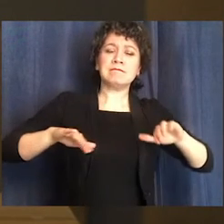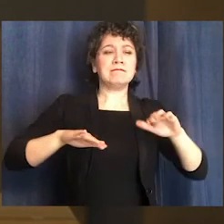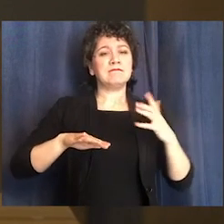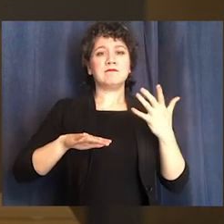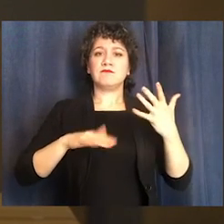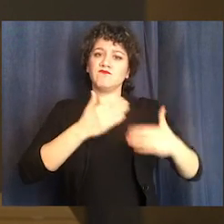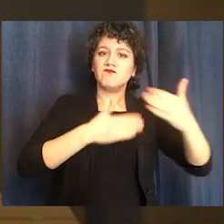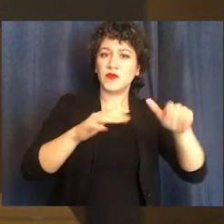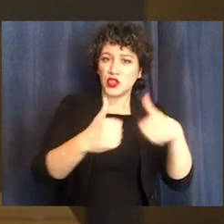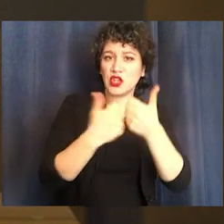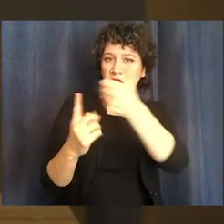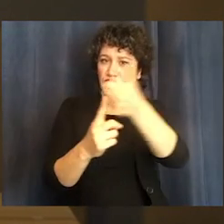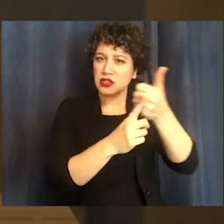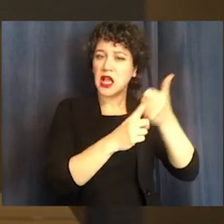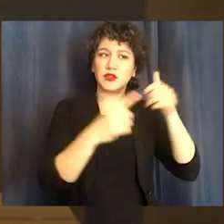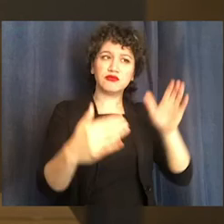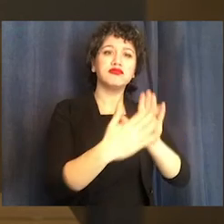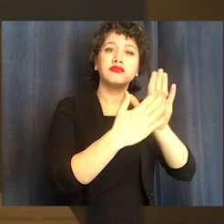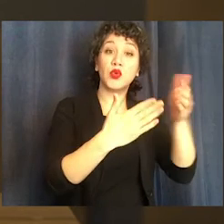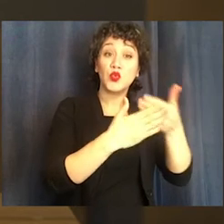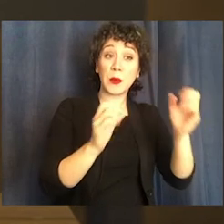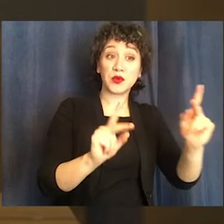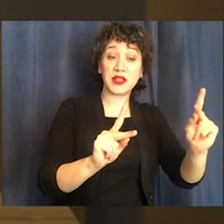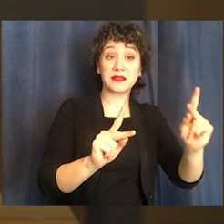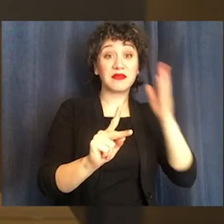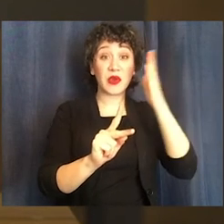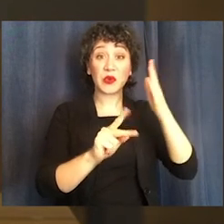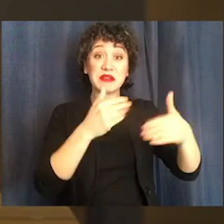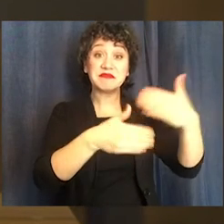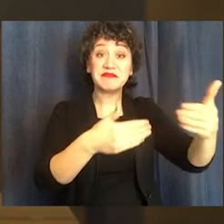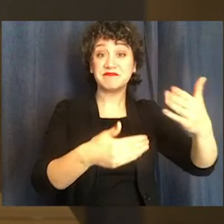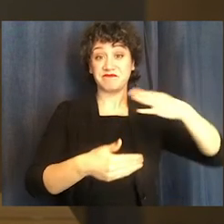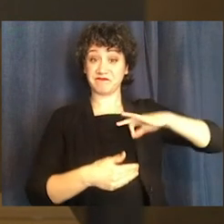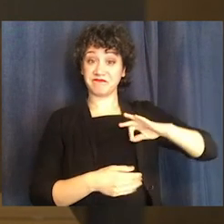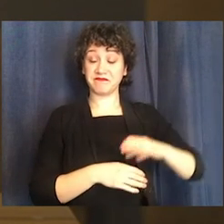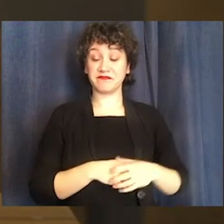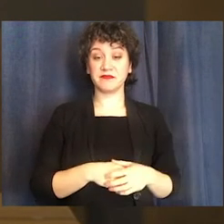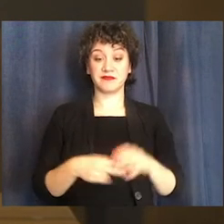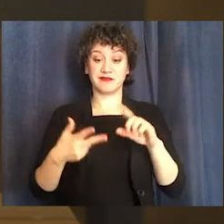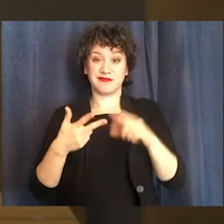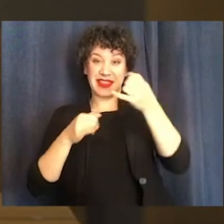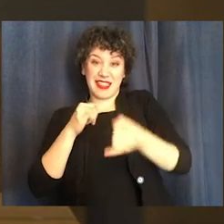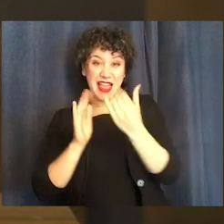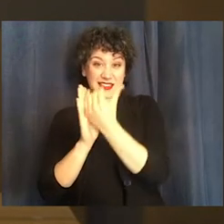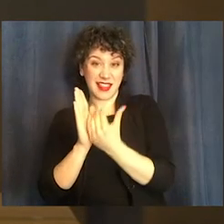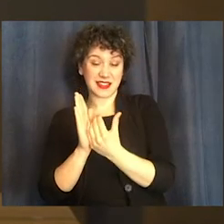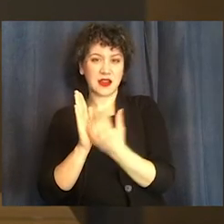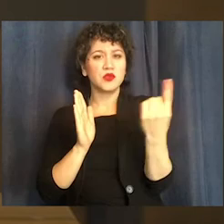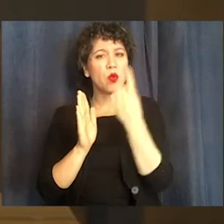outcomes. The last lesson I'd like to share is to always recognize others' generosity and to be